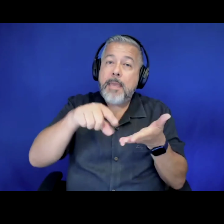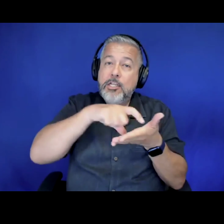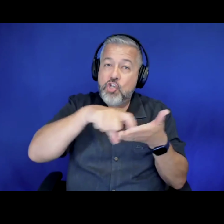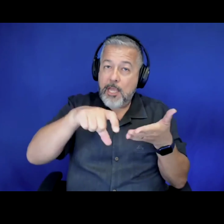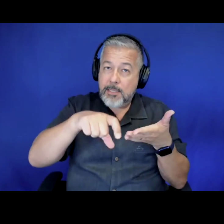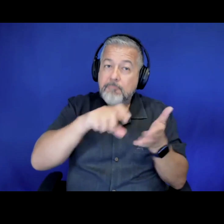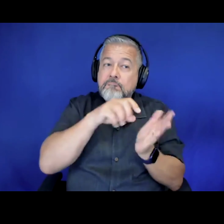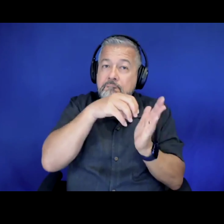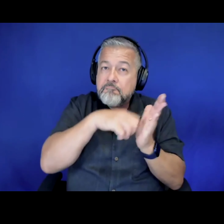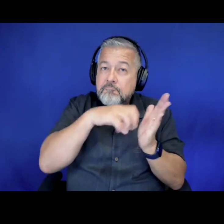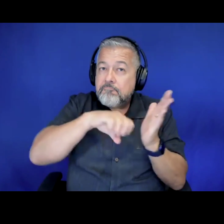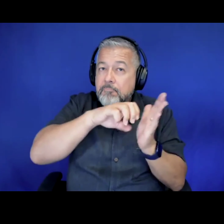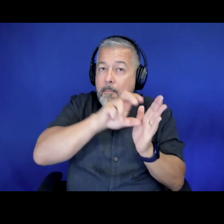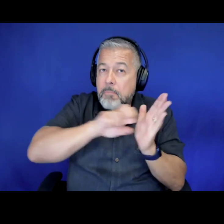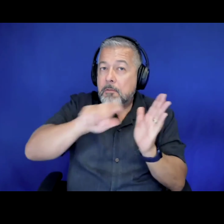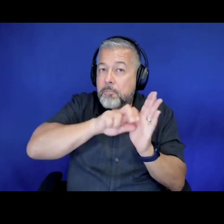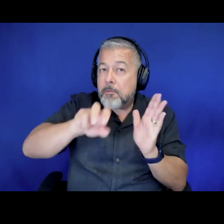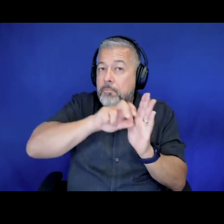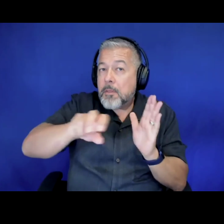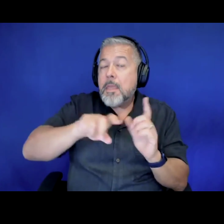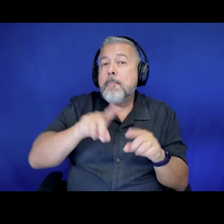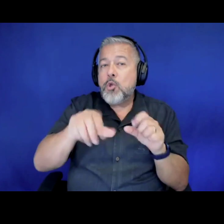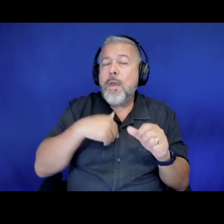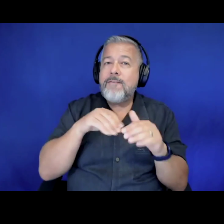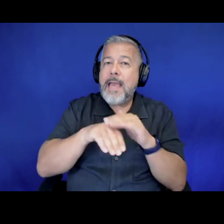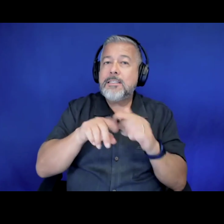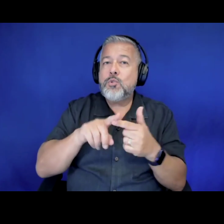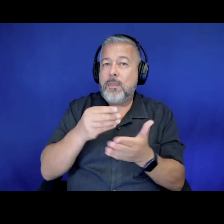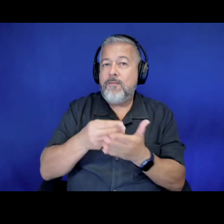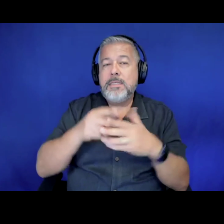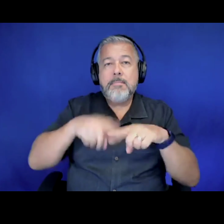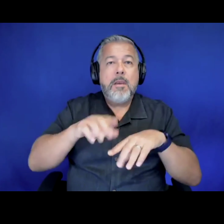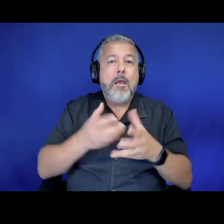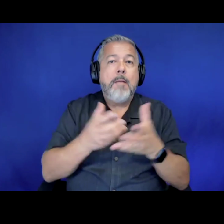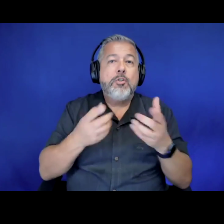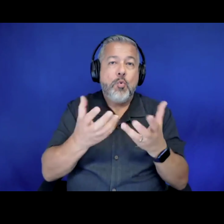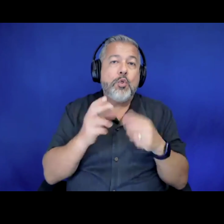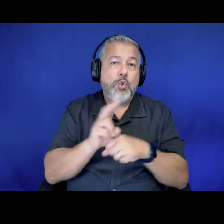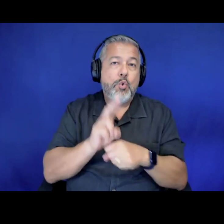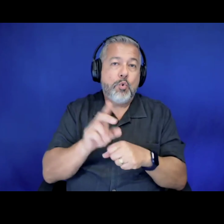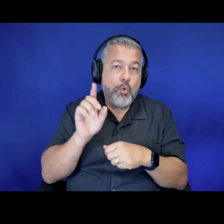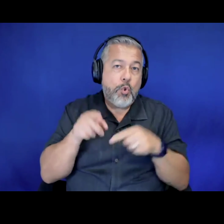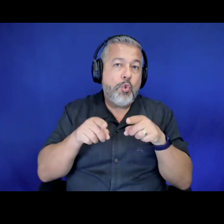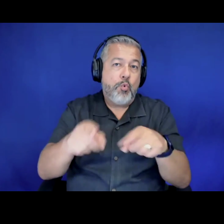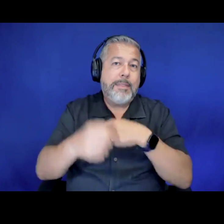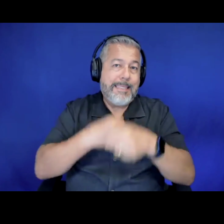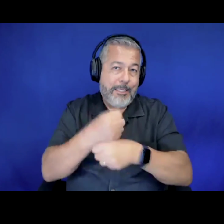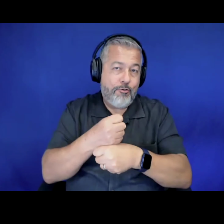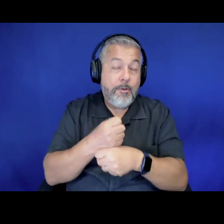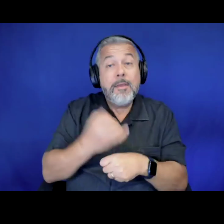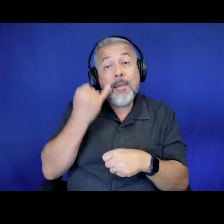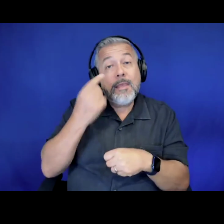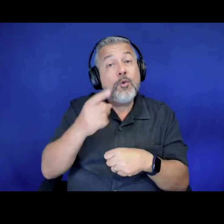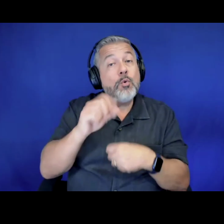have access to those funds depending on how much you want to use throughout the year immediately. So if you set it